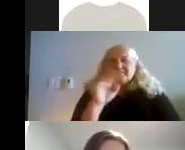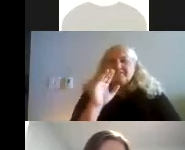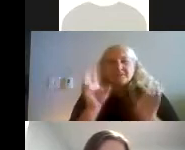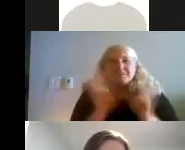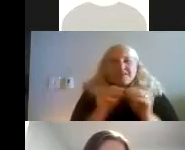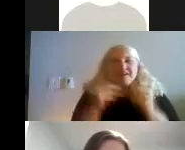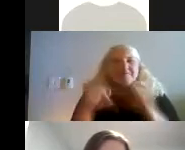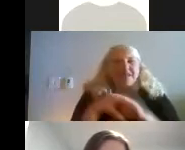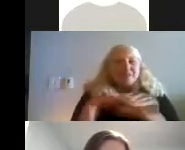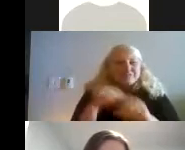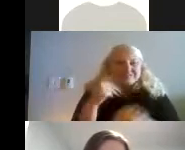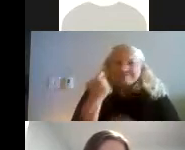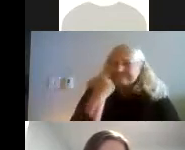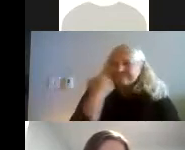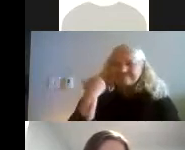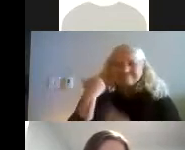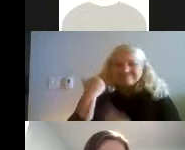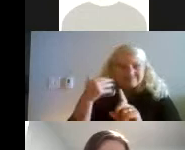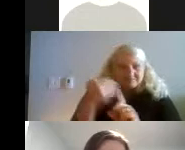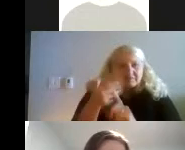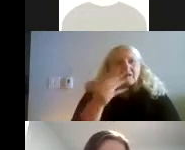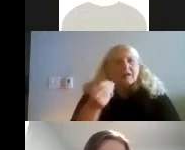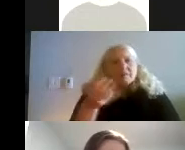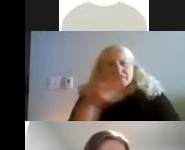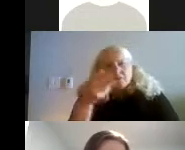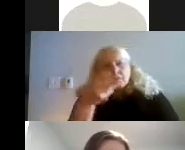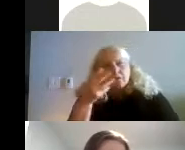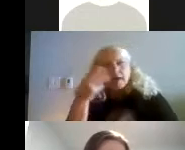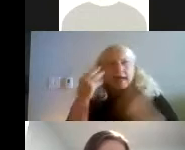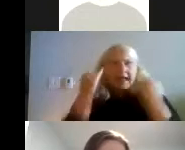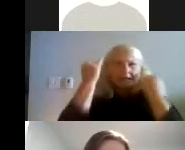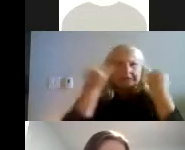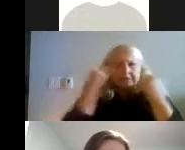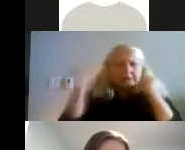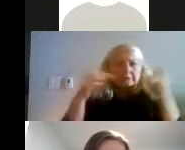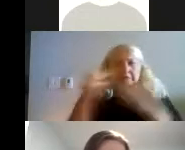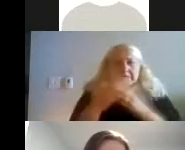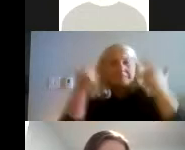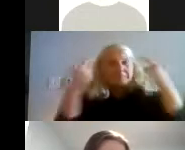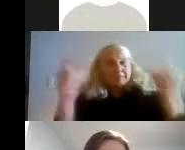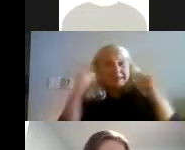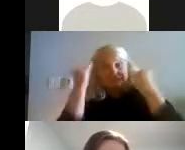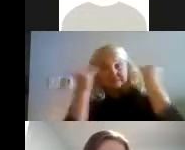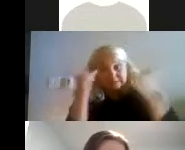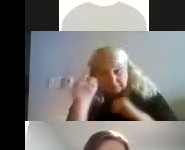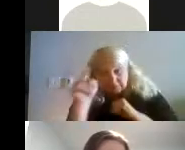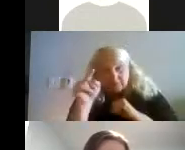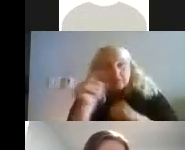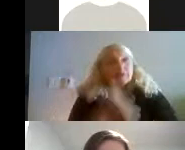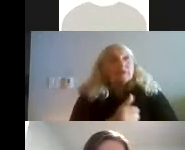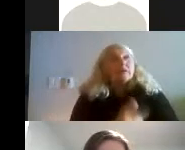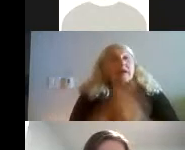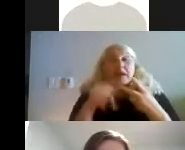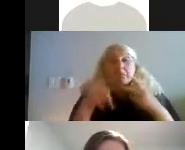outdoors not long ago, where we spent a lot of time brainstorming some big ideas and potential collaborations